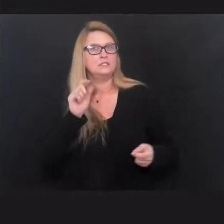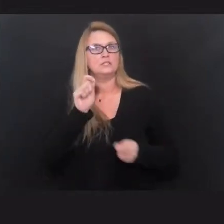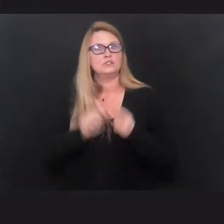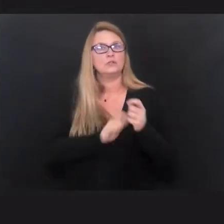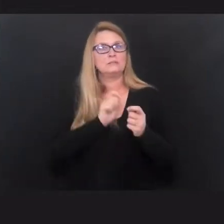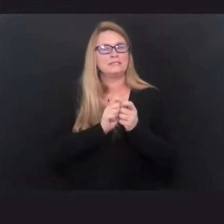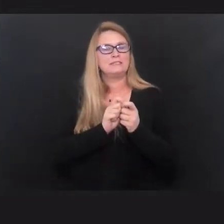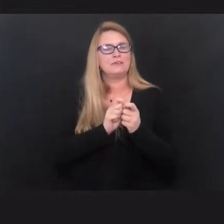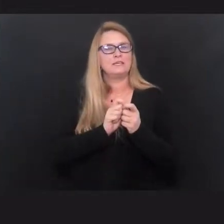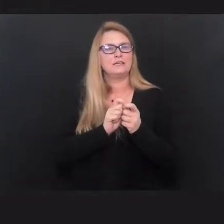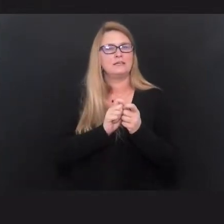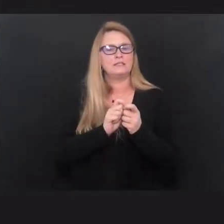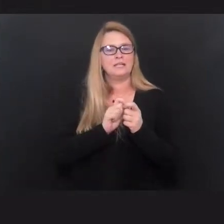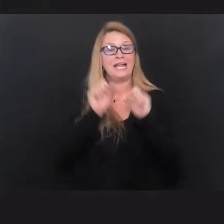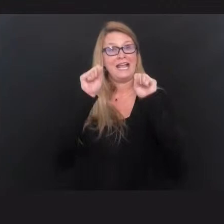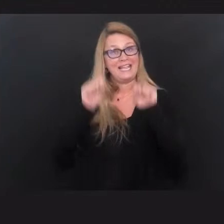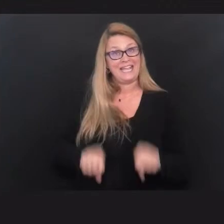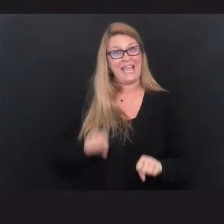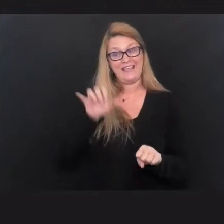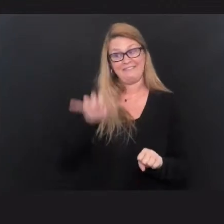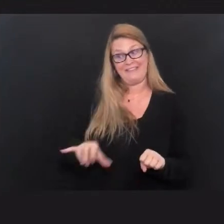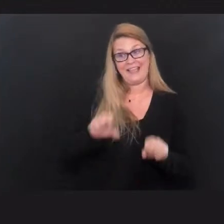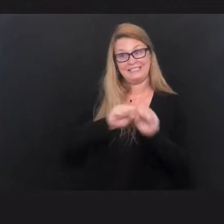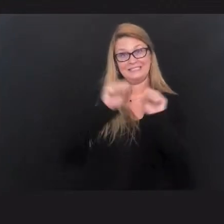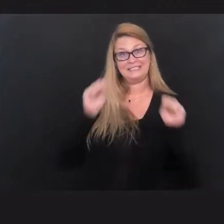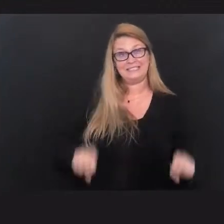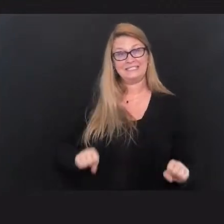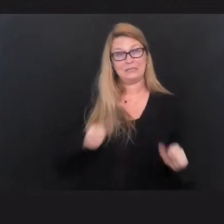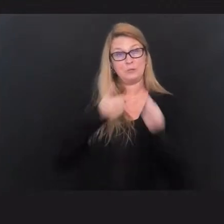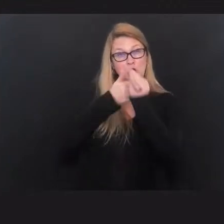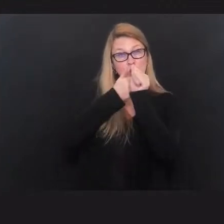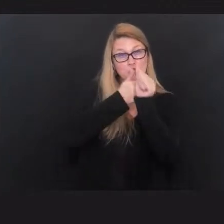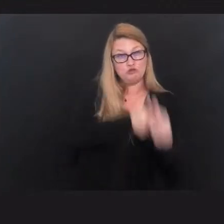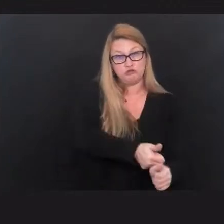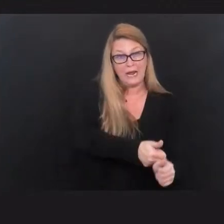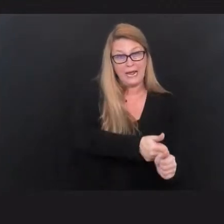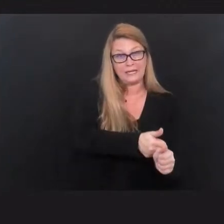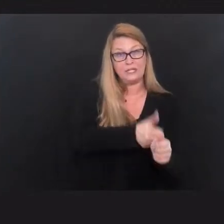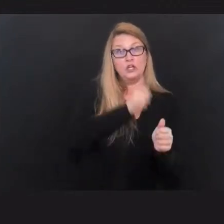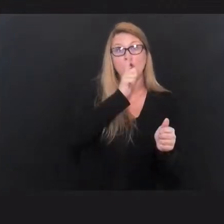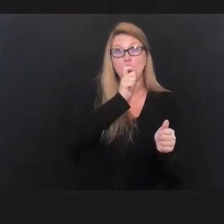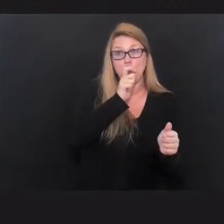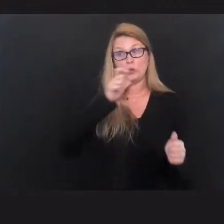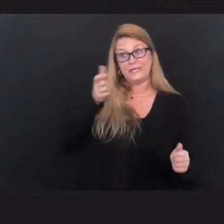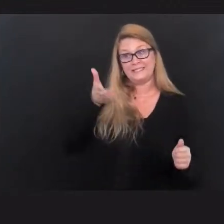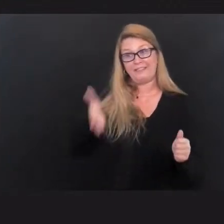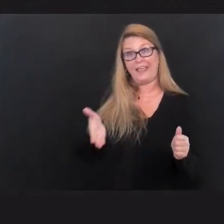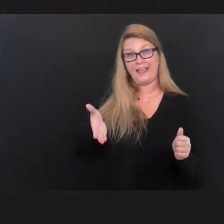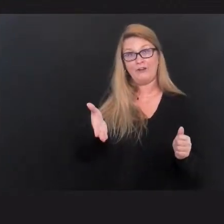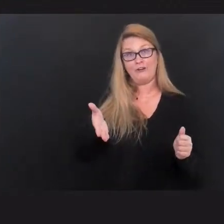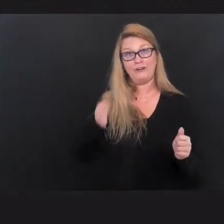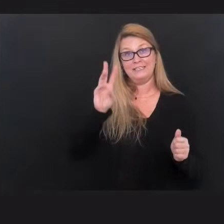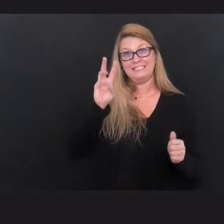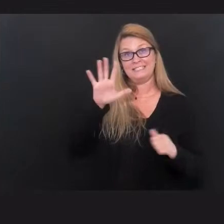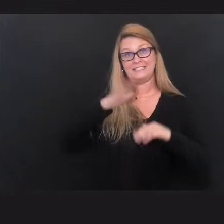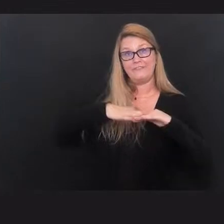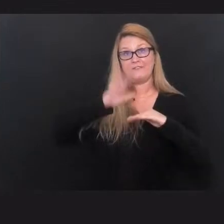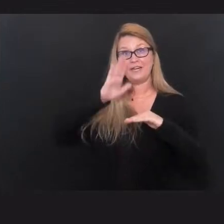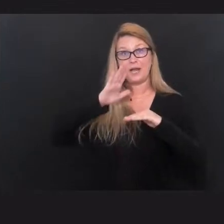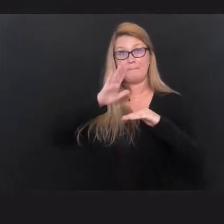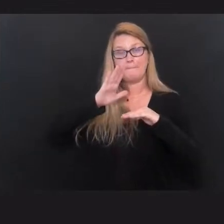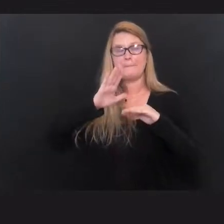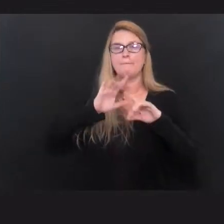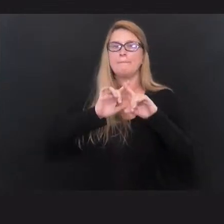Everbridge is, can that system track not only who is in the system, who is 65 years in